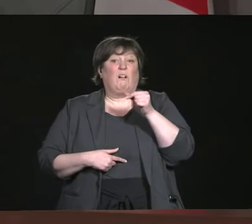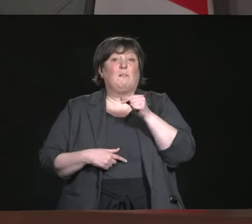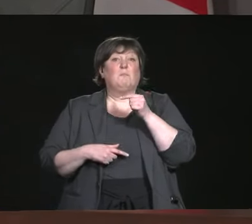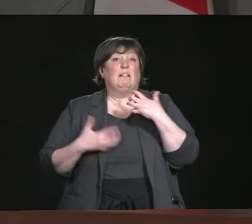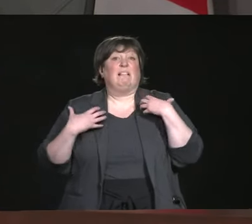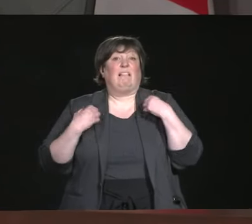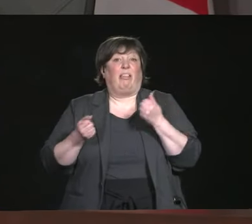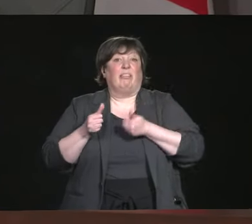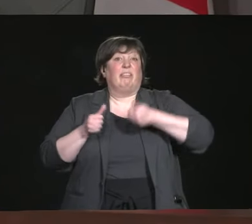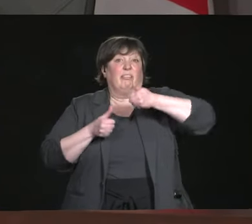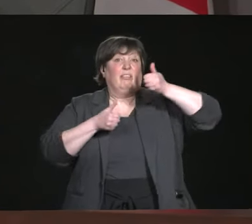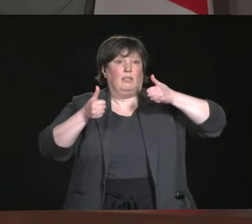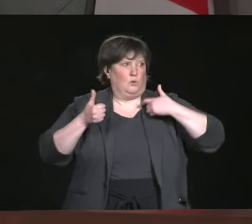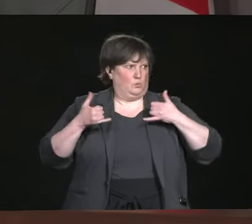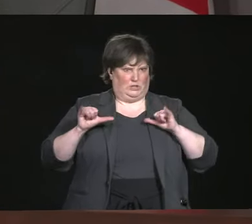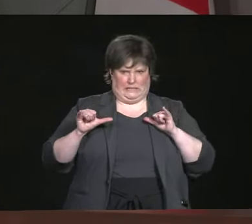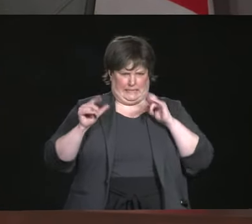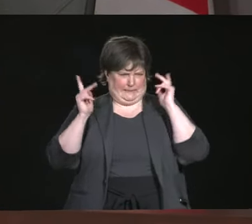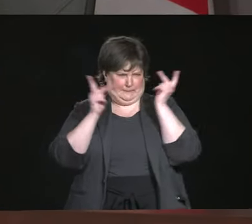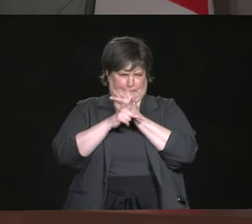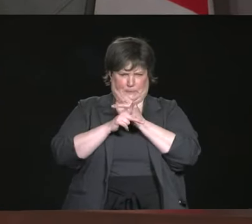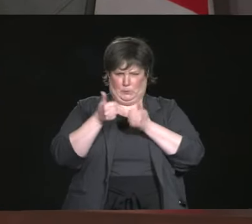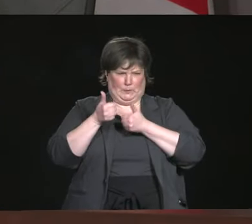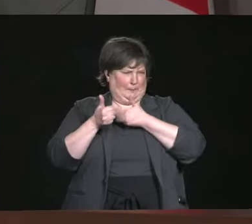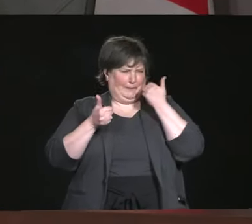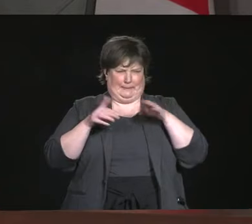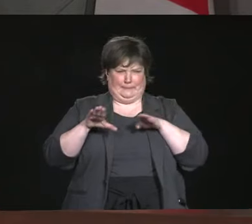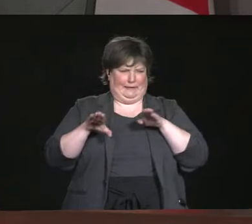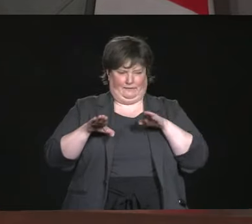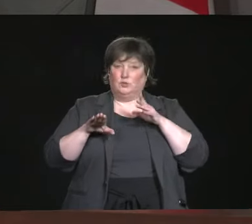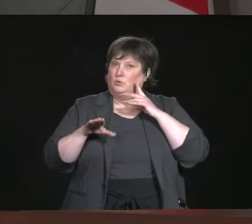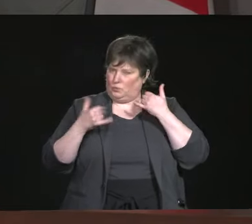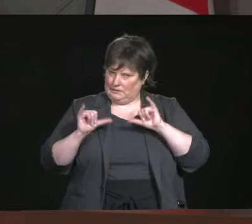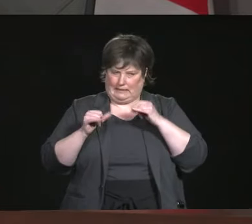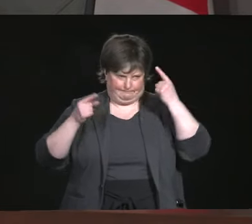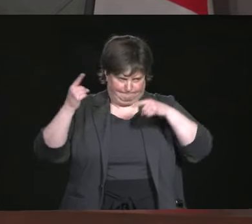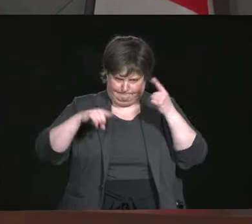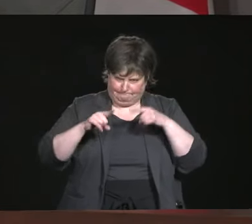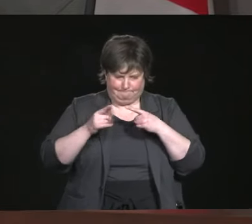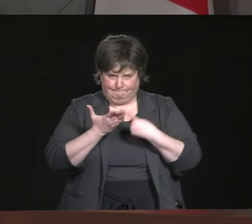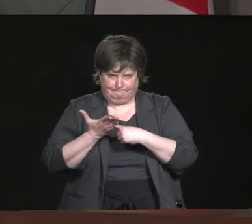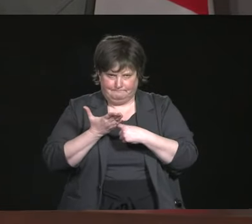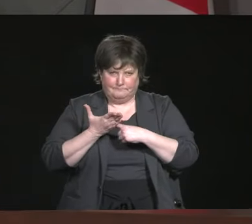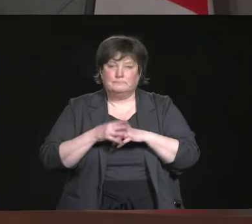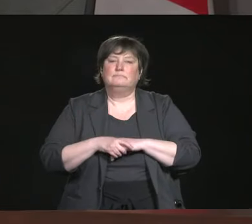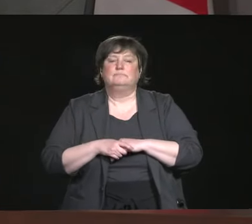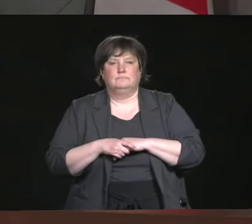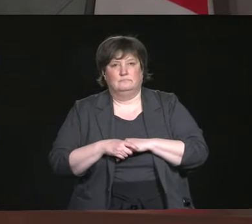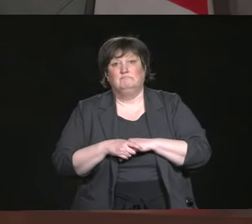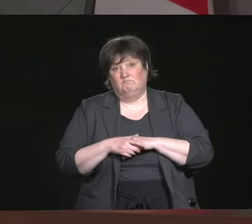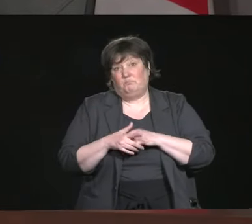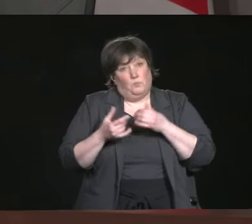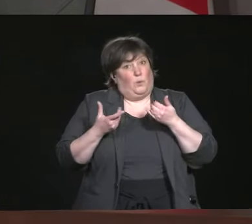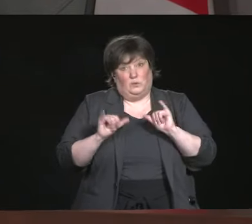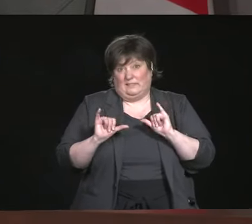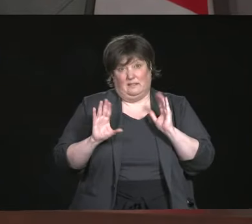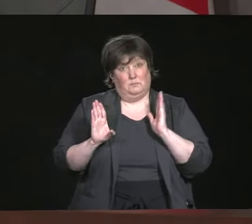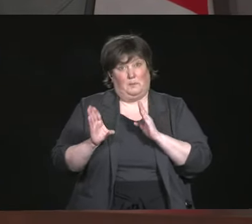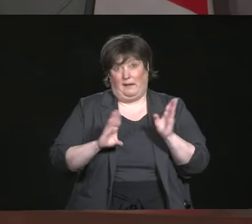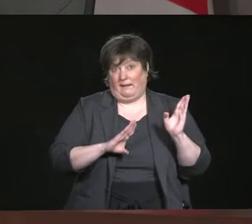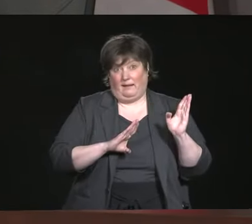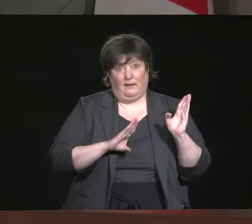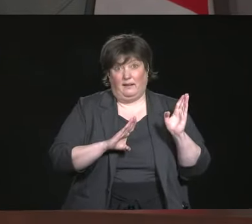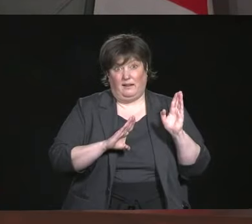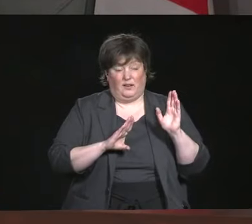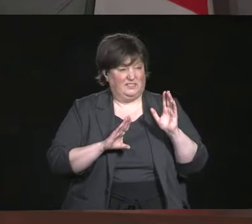those, absolutely. And then, of course, at the same time, preparing for the scenarios where you can get increased influx of